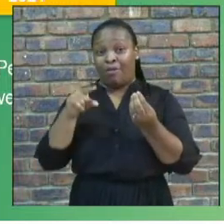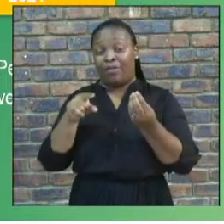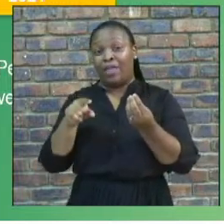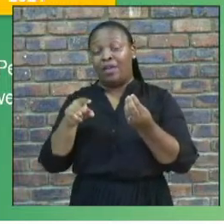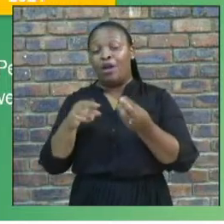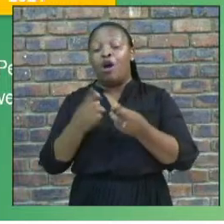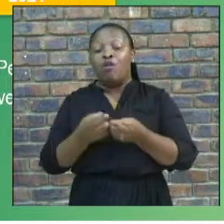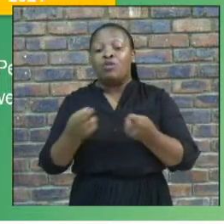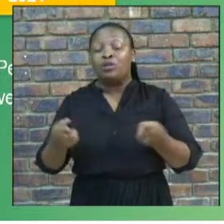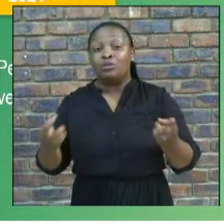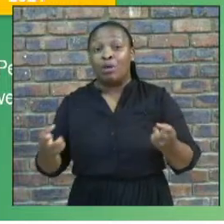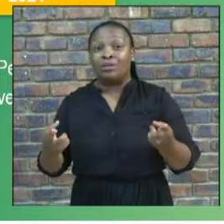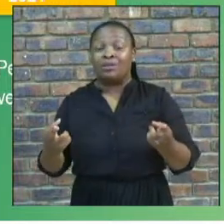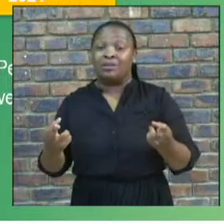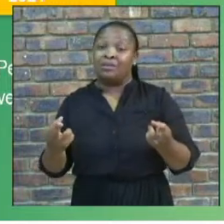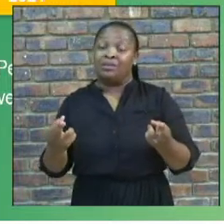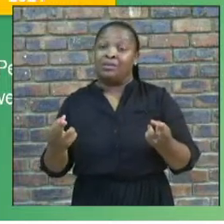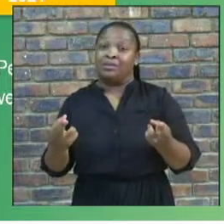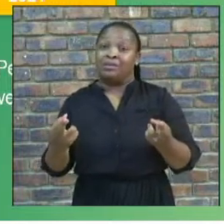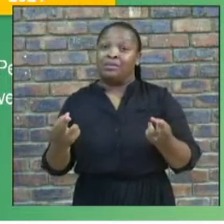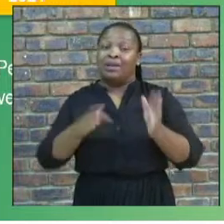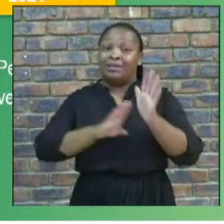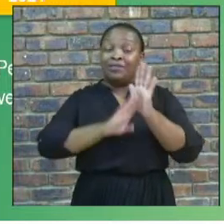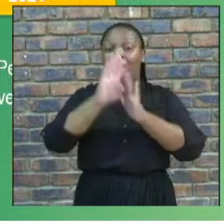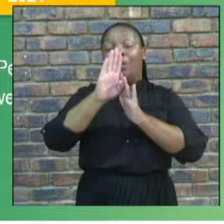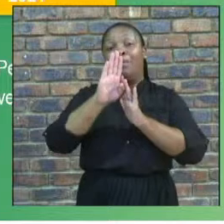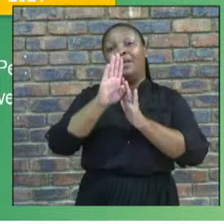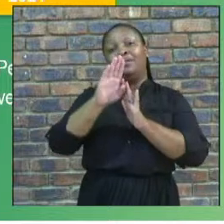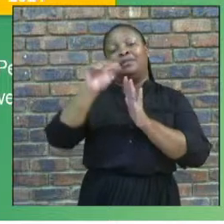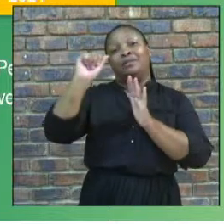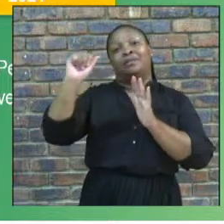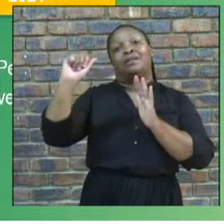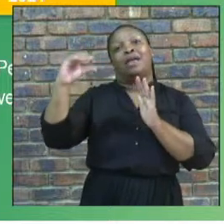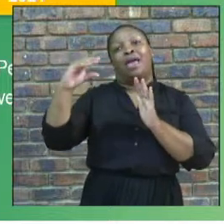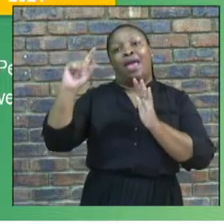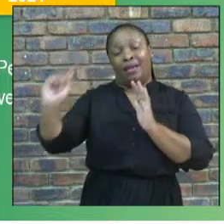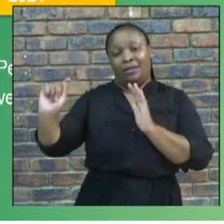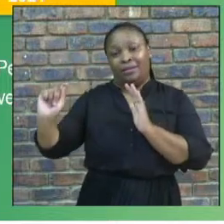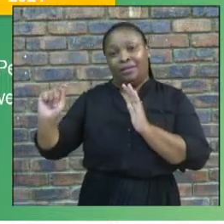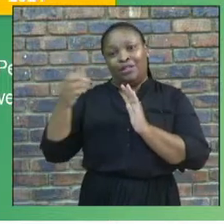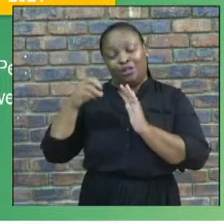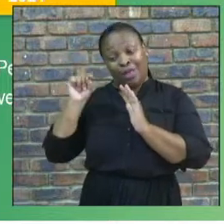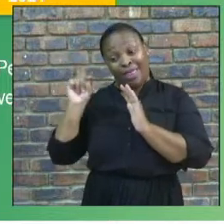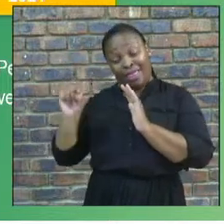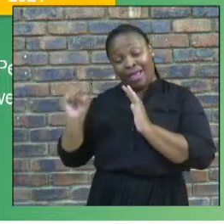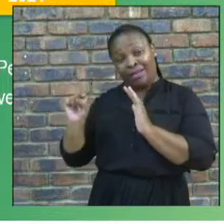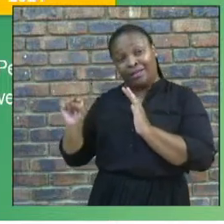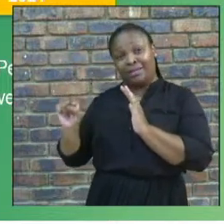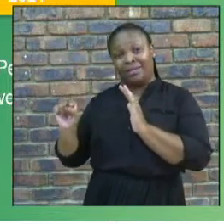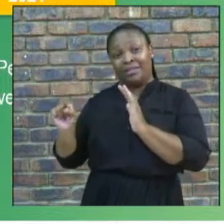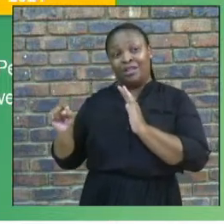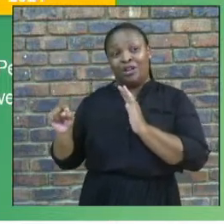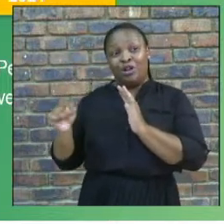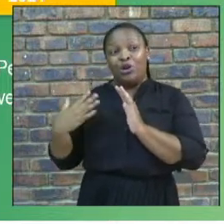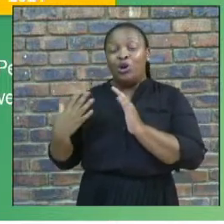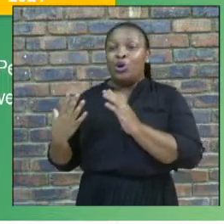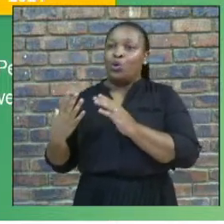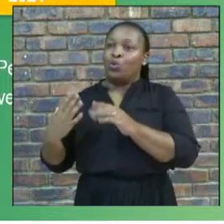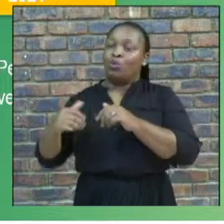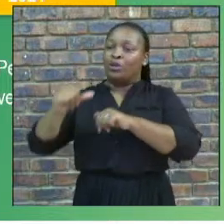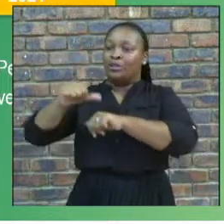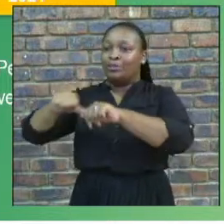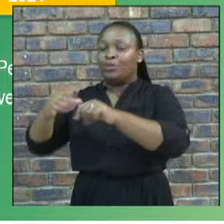Act of 2002, and provisions relating to the oil and